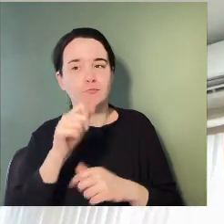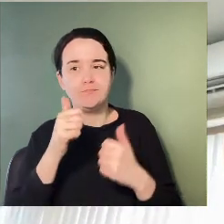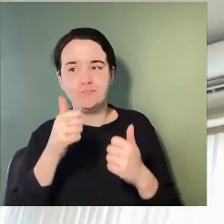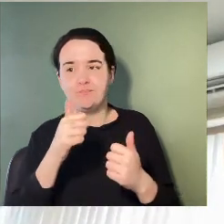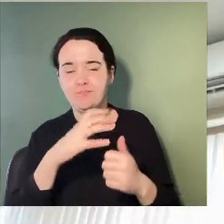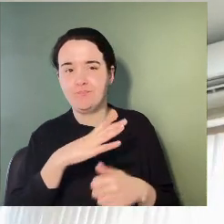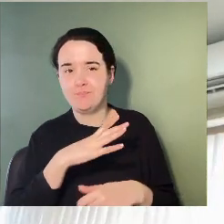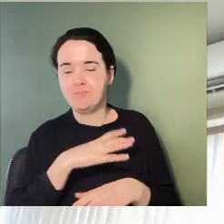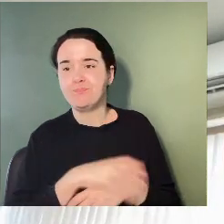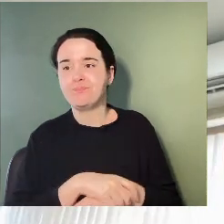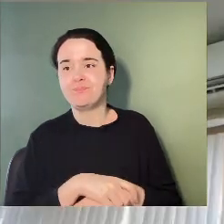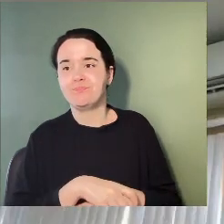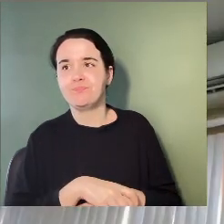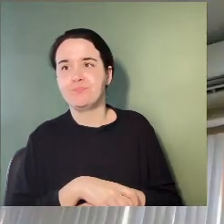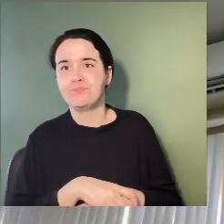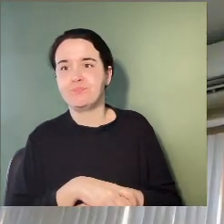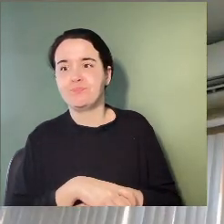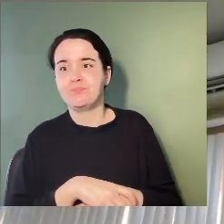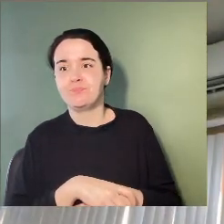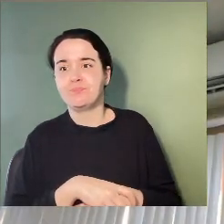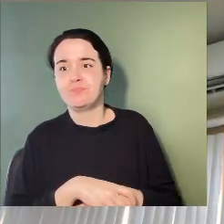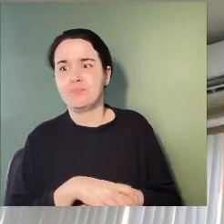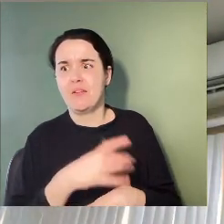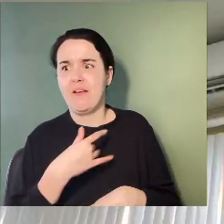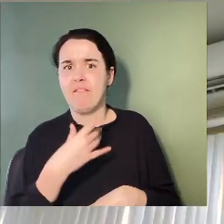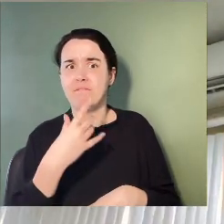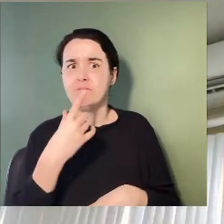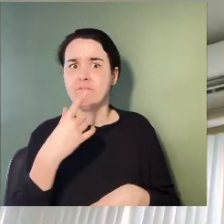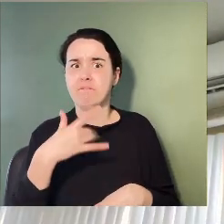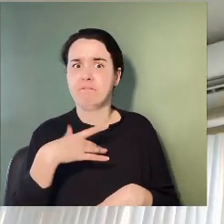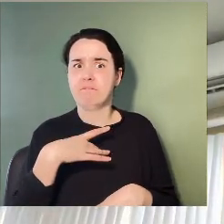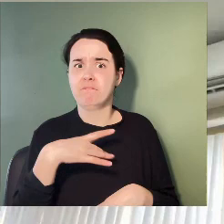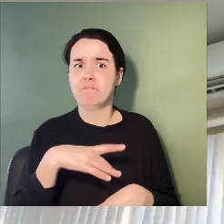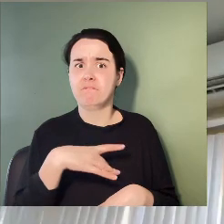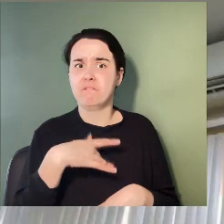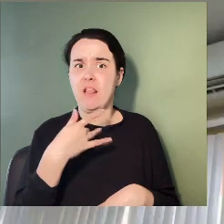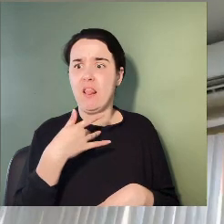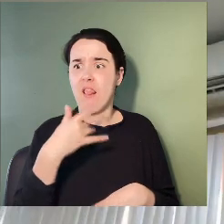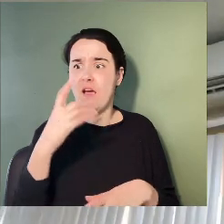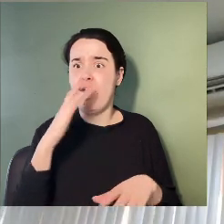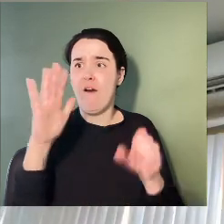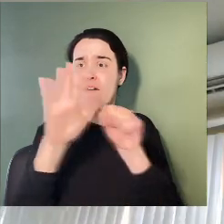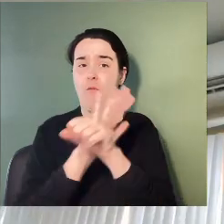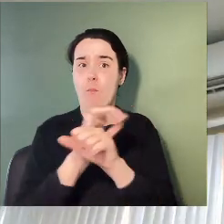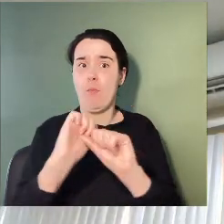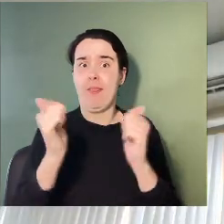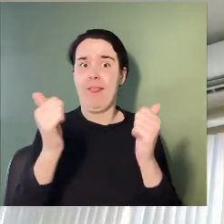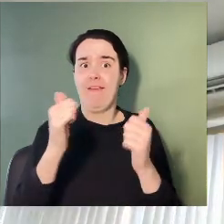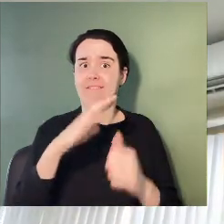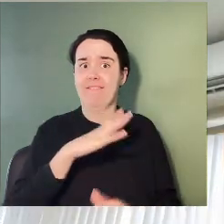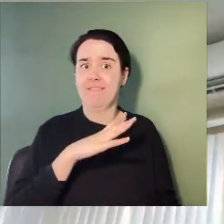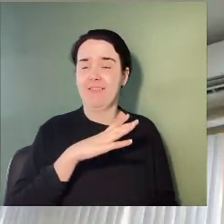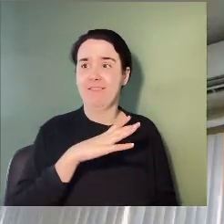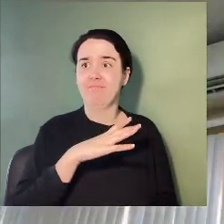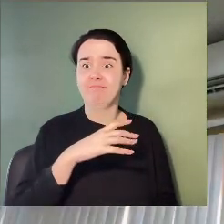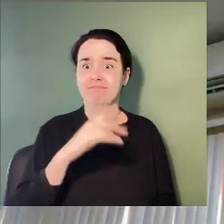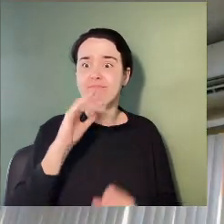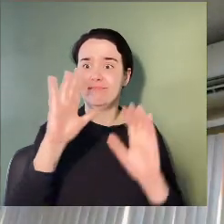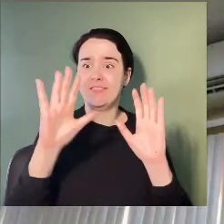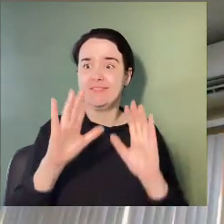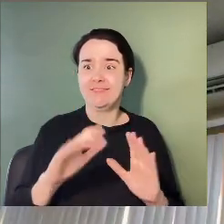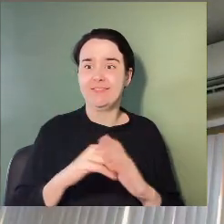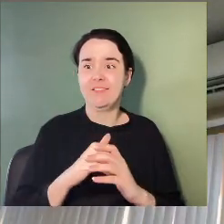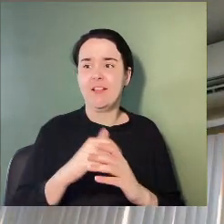Yeah. Did I get the question? I feel you did cover it really well. Thanks so much, Yvonne. And fantastic thanks to our entire